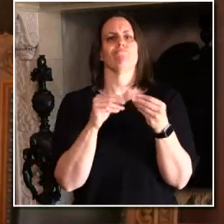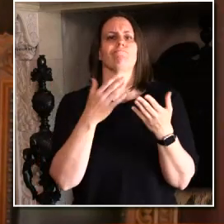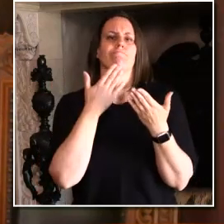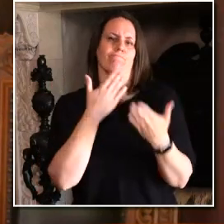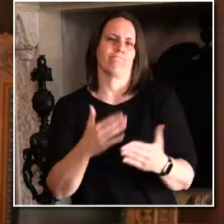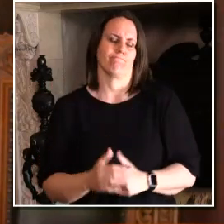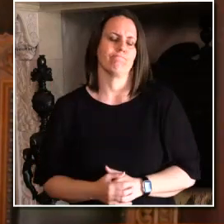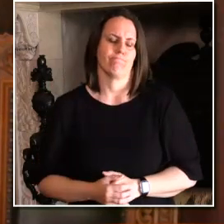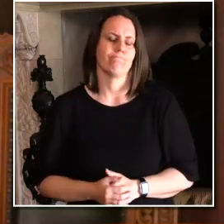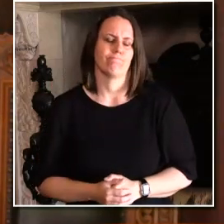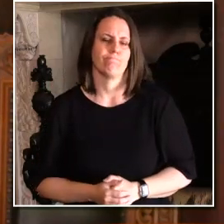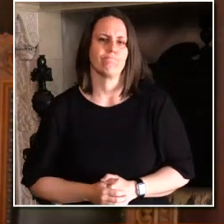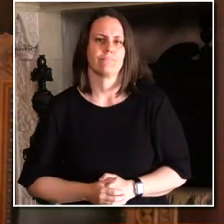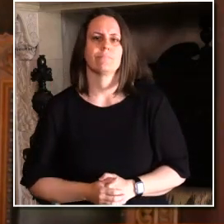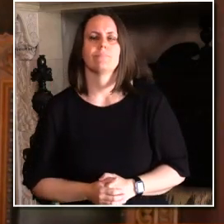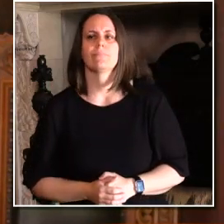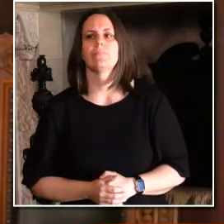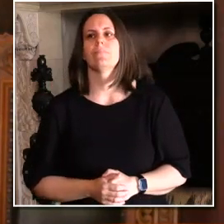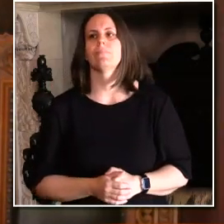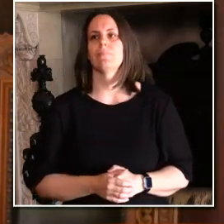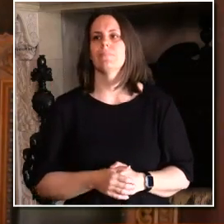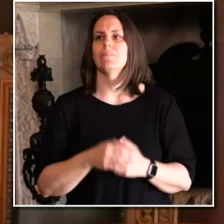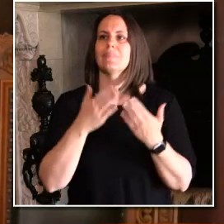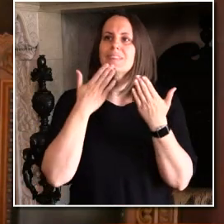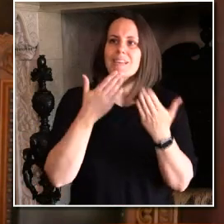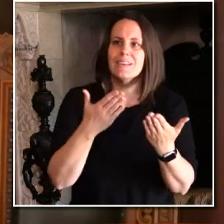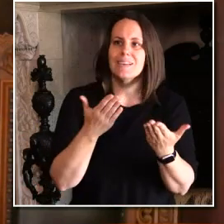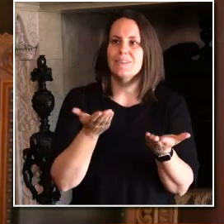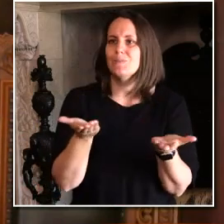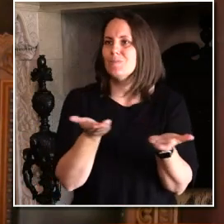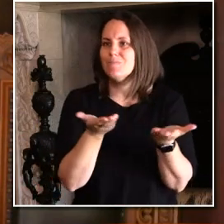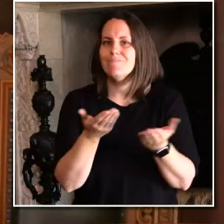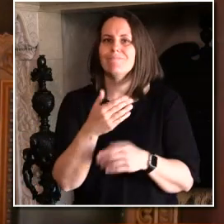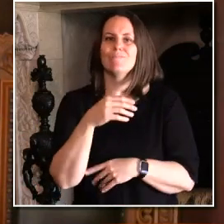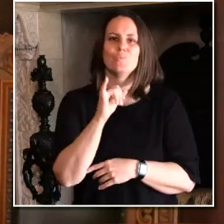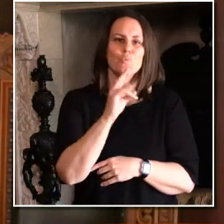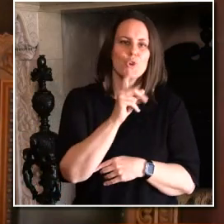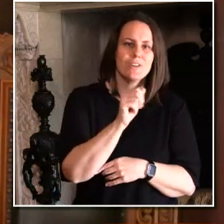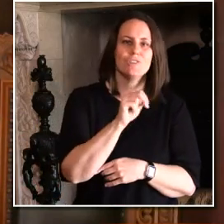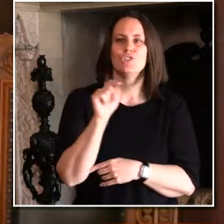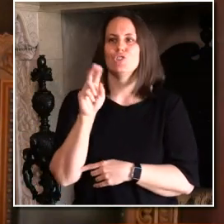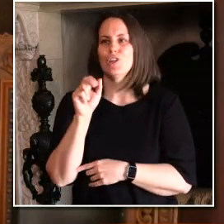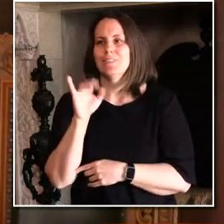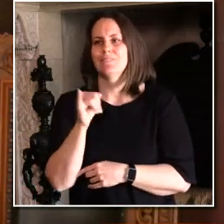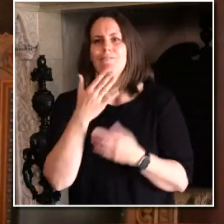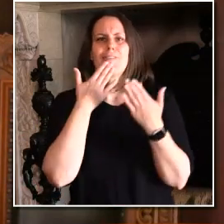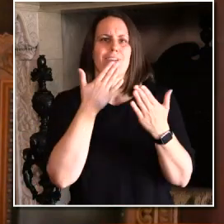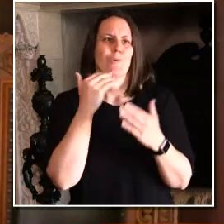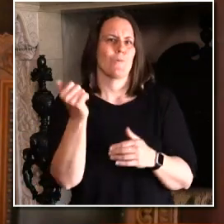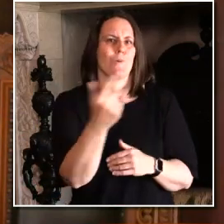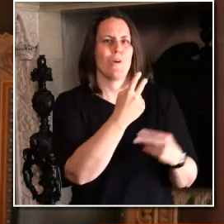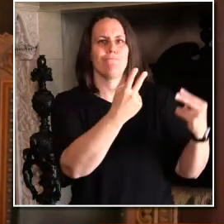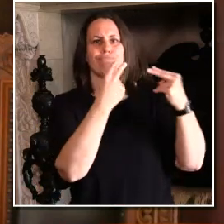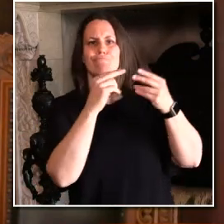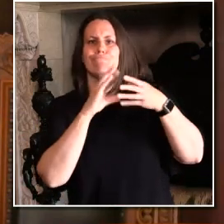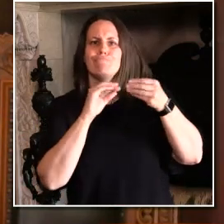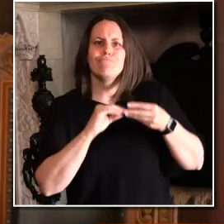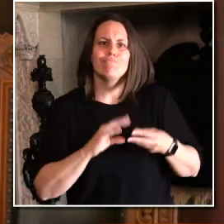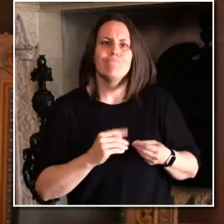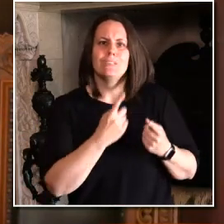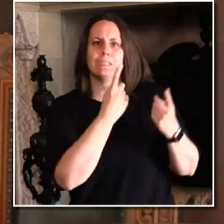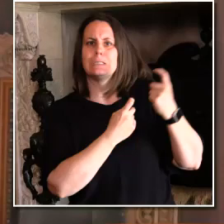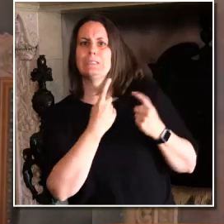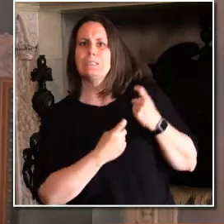right, wonderful. Thank you. Thanks to Tracy and to Jordan, and thanks to everyone who has sent in questions about contact tracing and about outbreaks